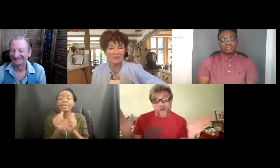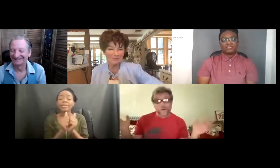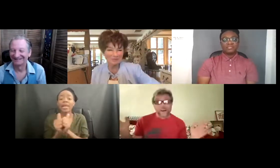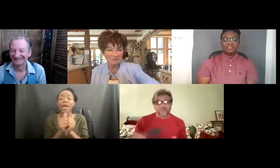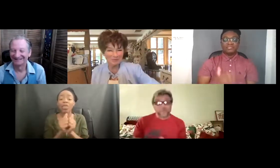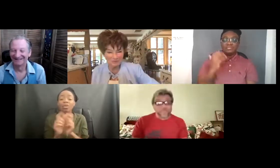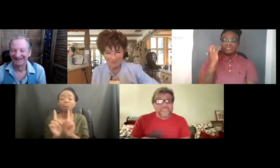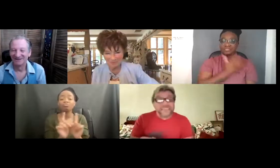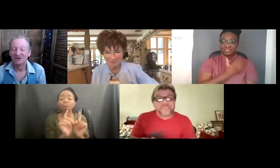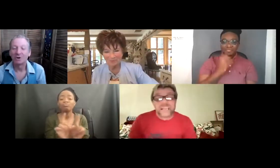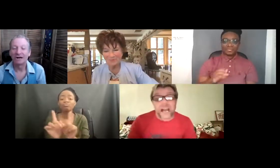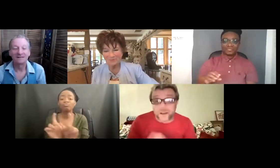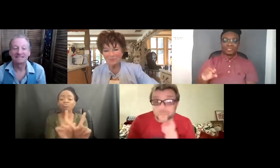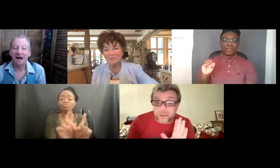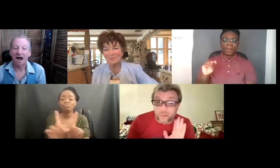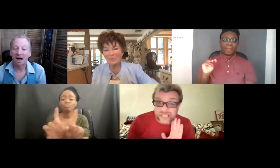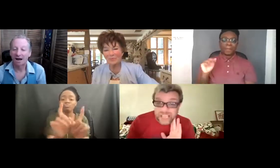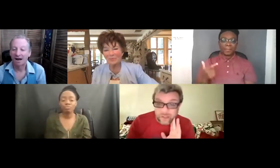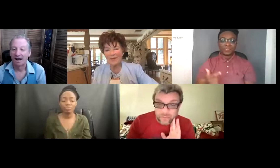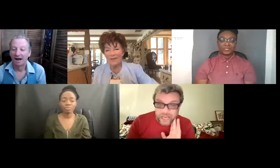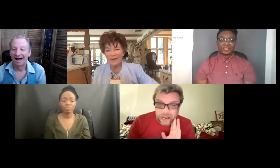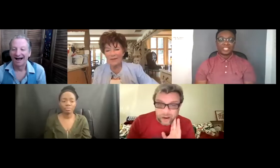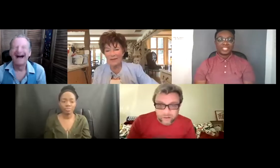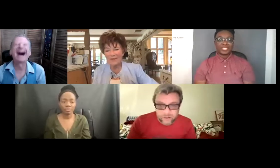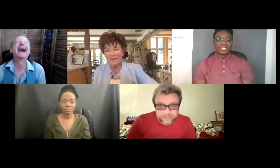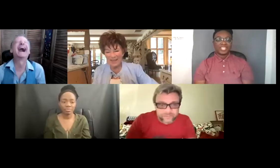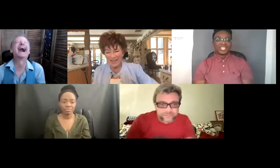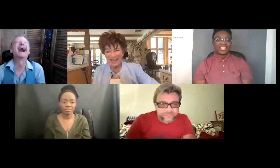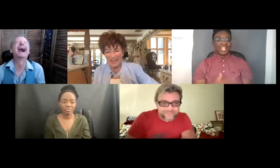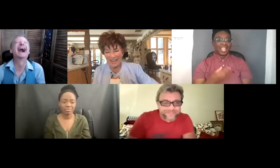my God. You know, I wouldn't mind a boy skating with me now.